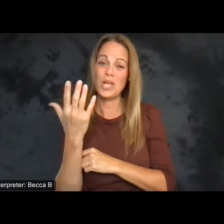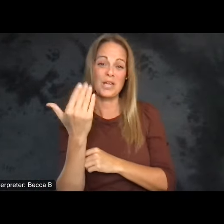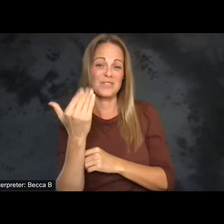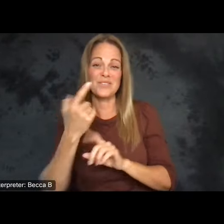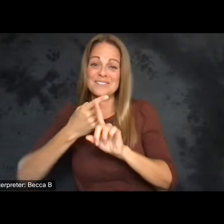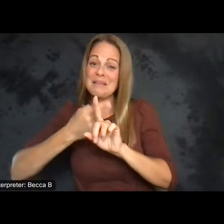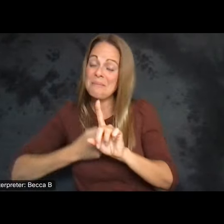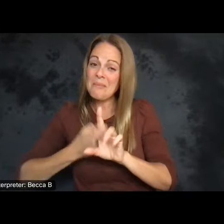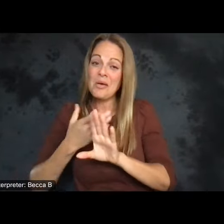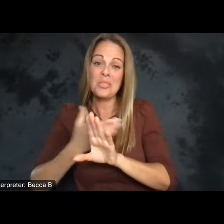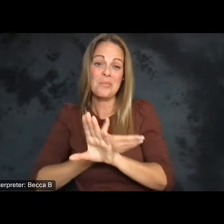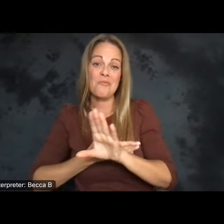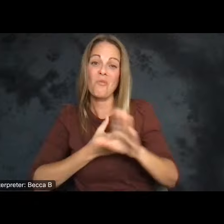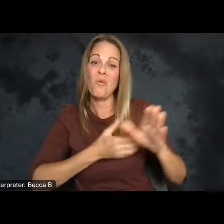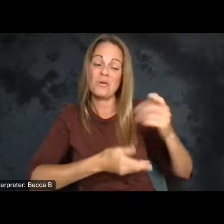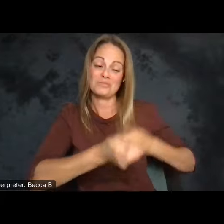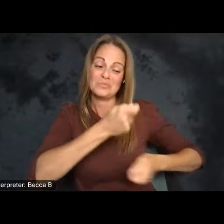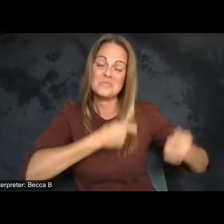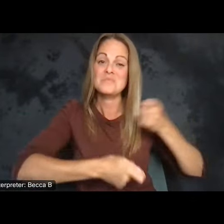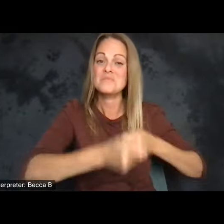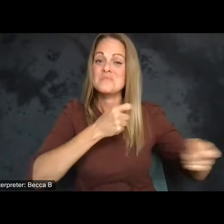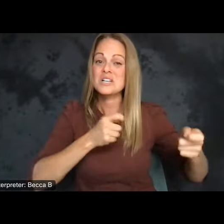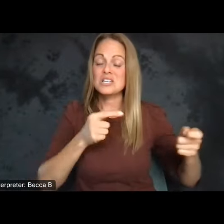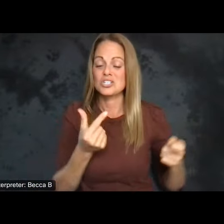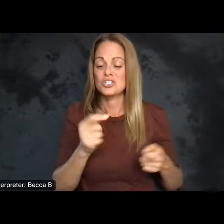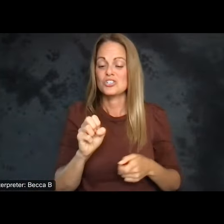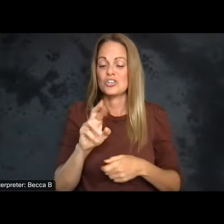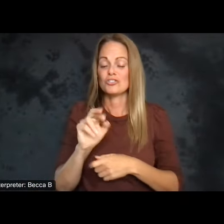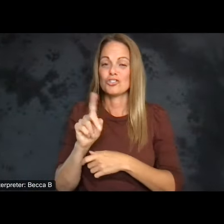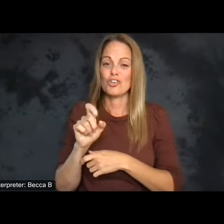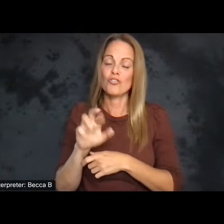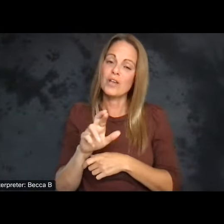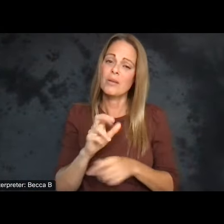in place right now. So we'll continue to work with that there as well.